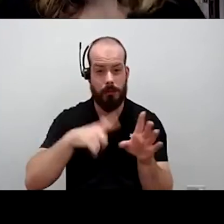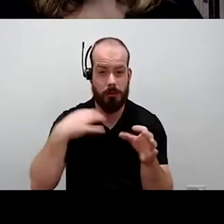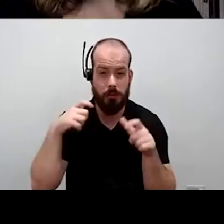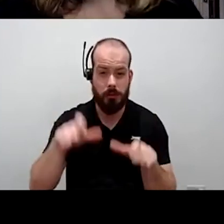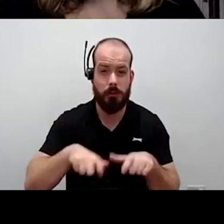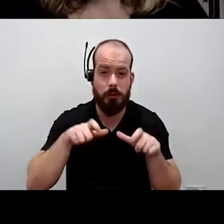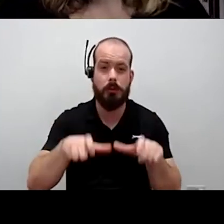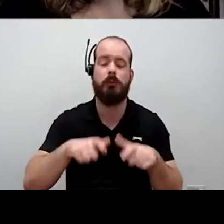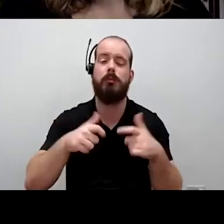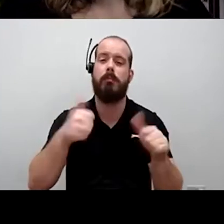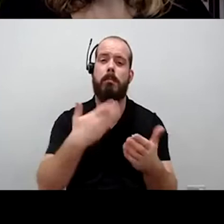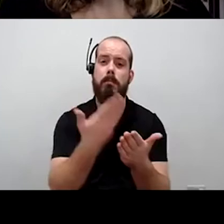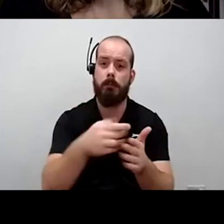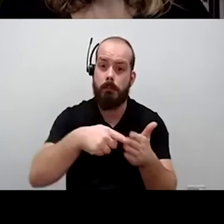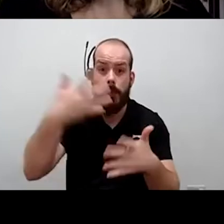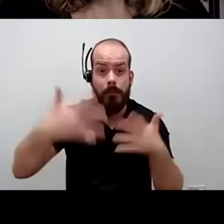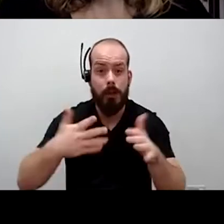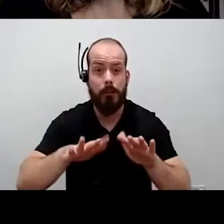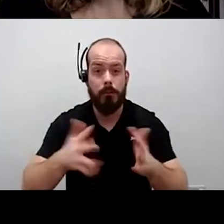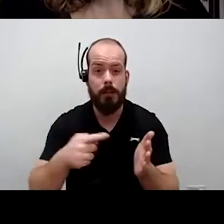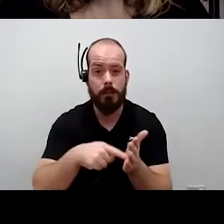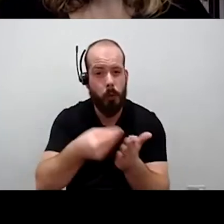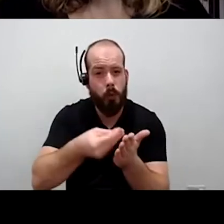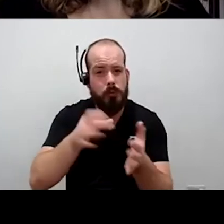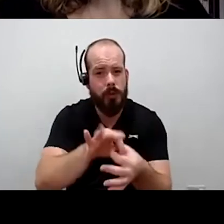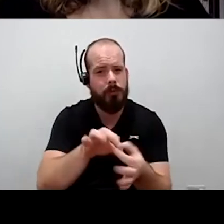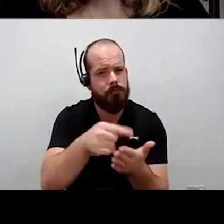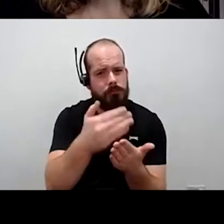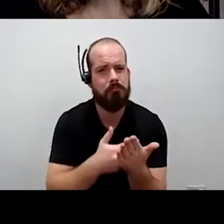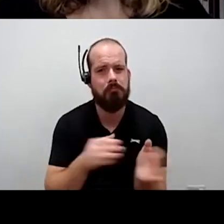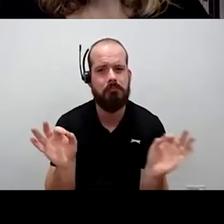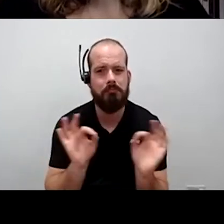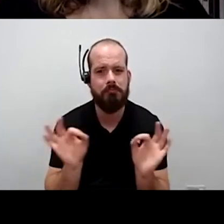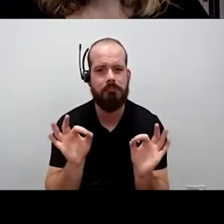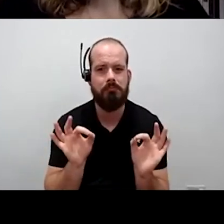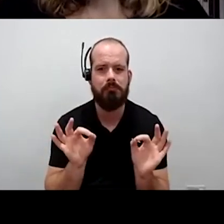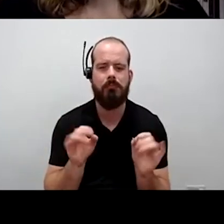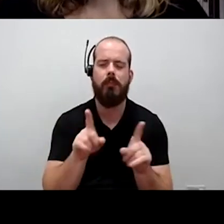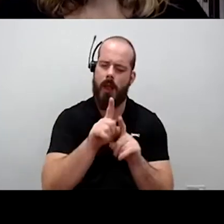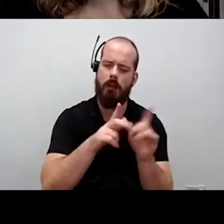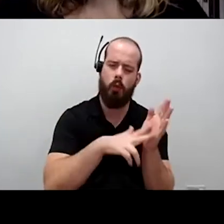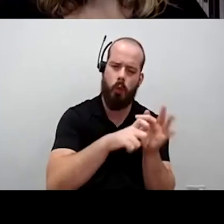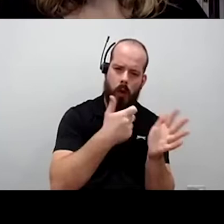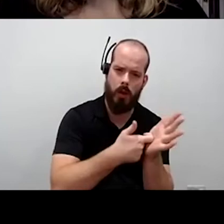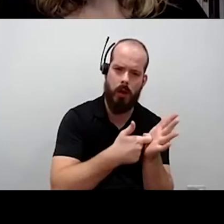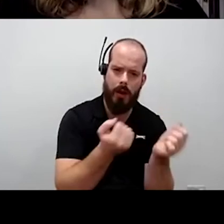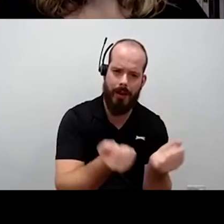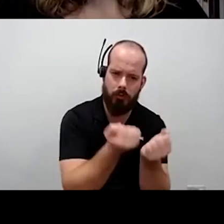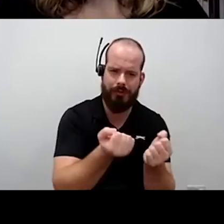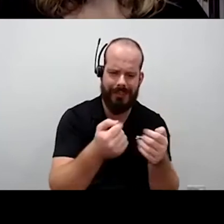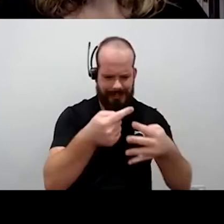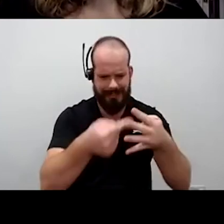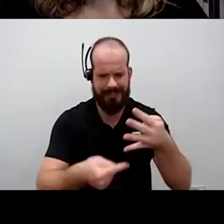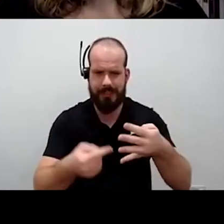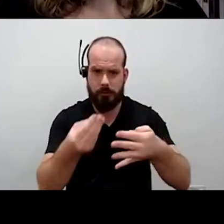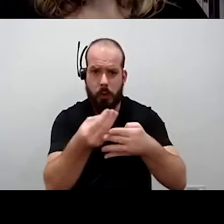publish any figures on the costs of comparative costs of energy from different sources, which